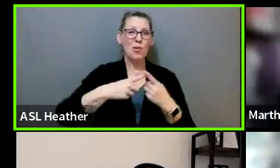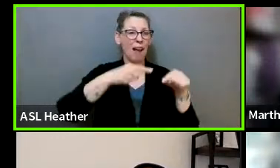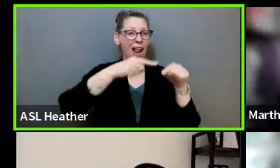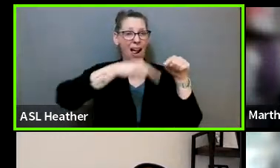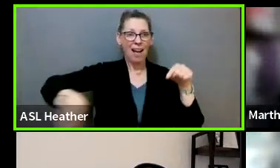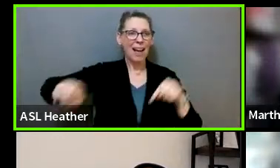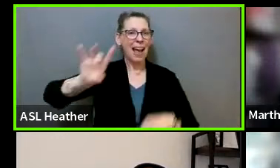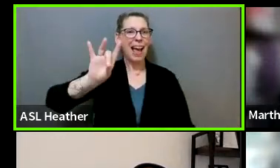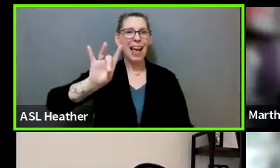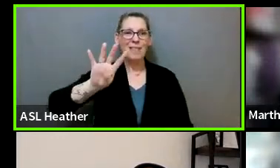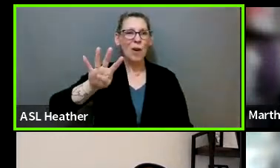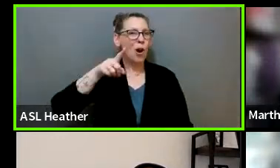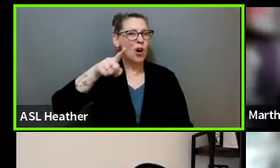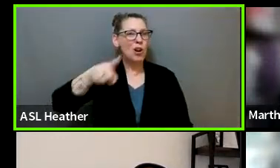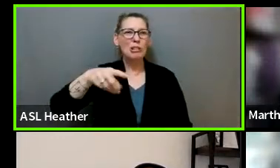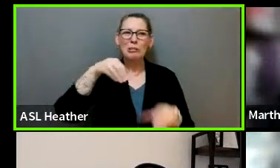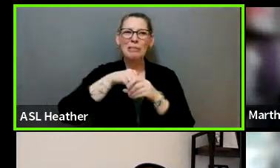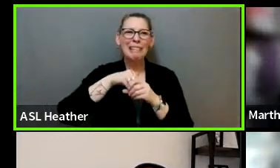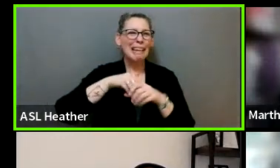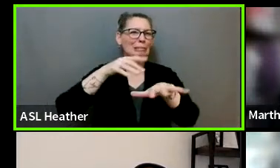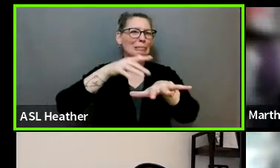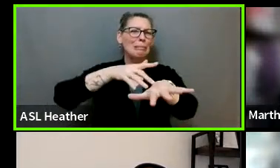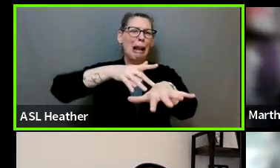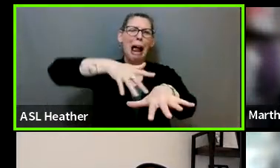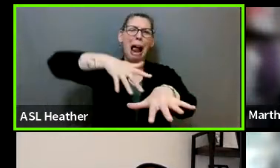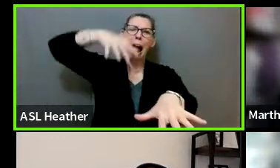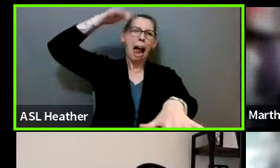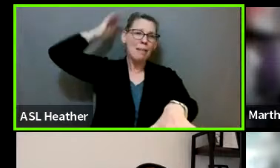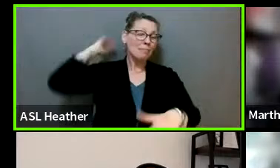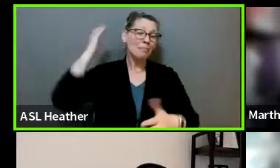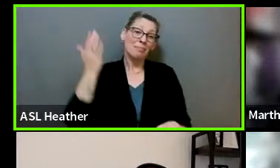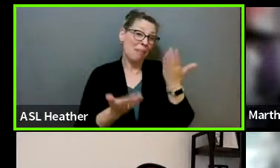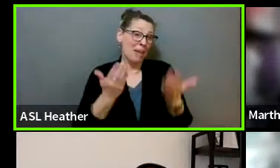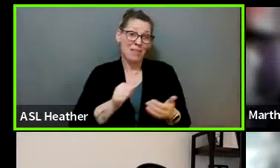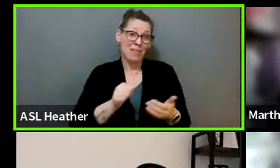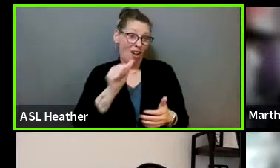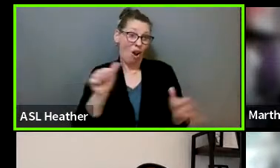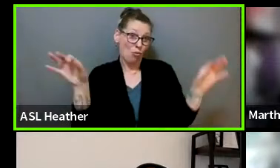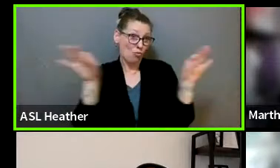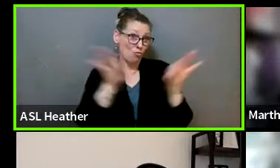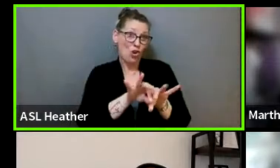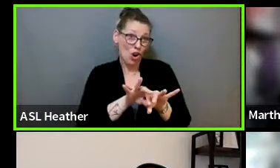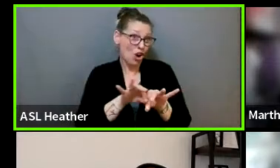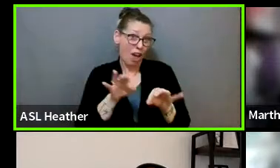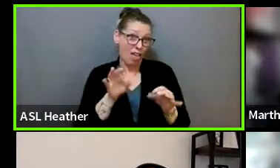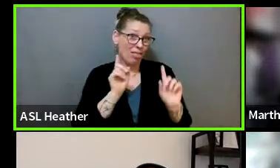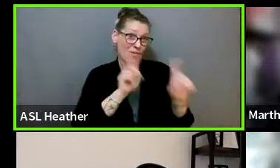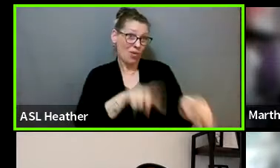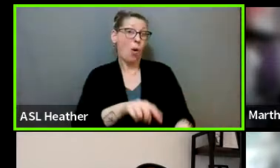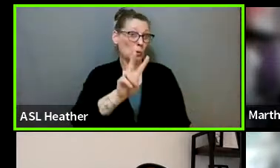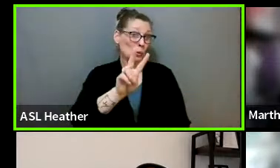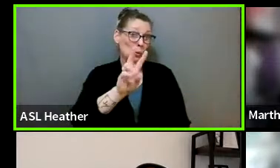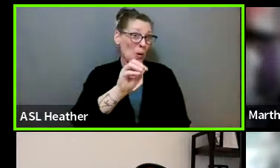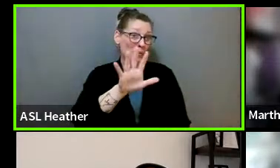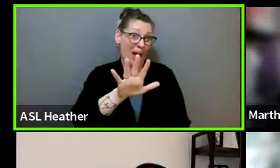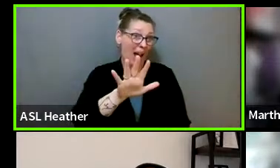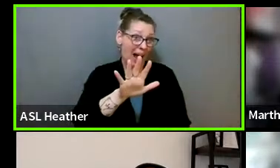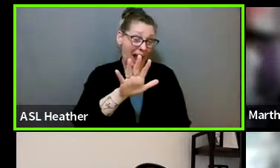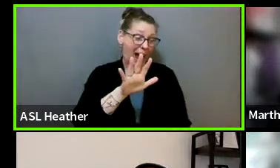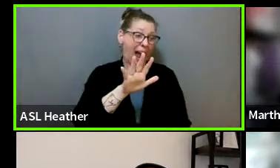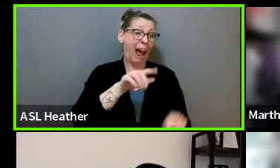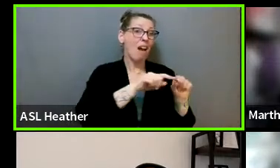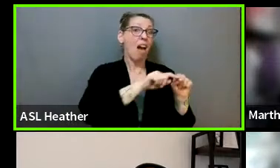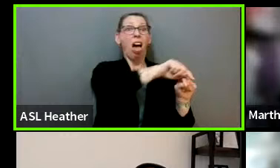you're sitting in so much traffic that it's may not be worth it for you to go on the 205 bridge and then sit in more traffic to